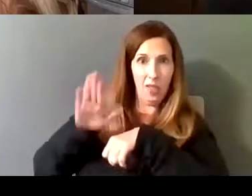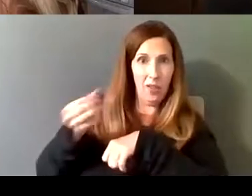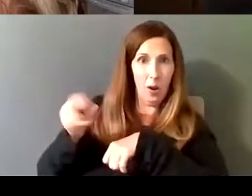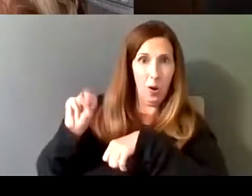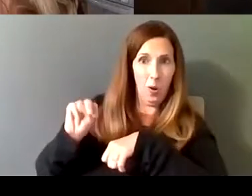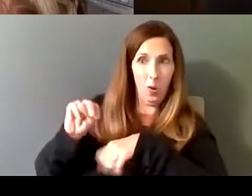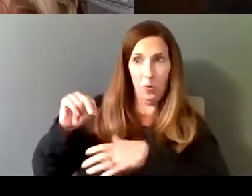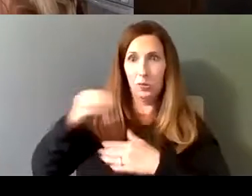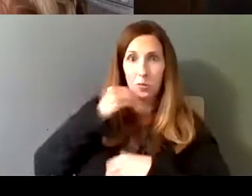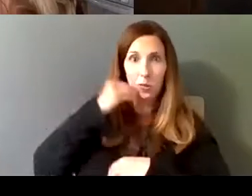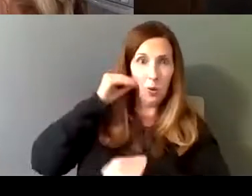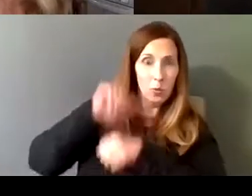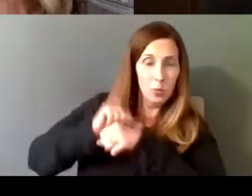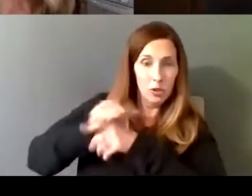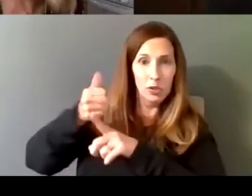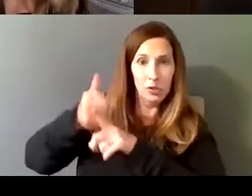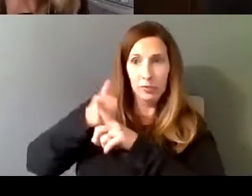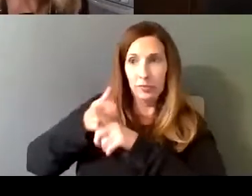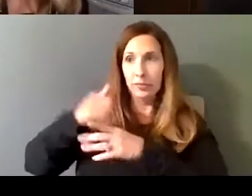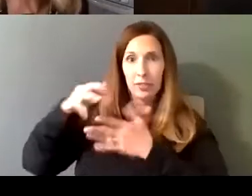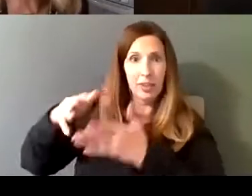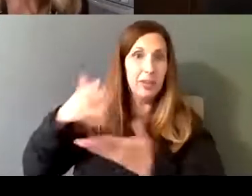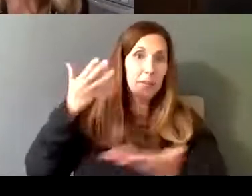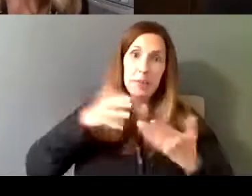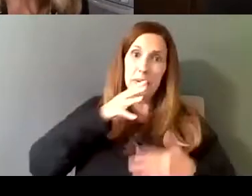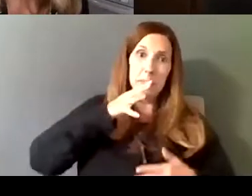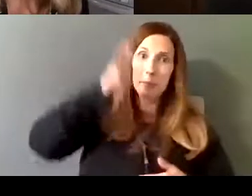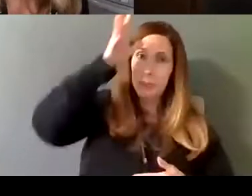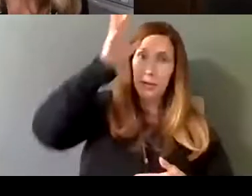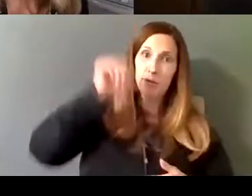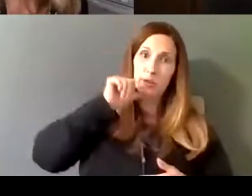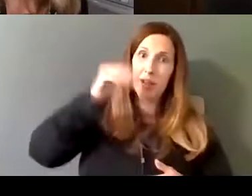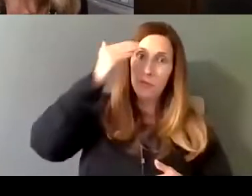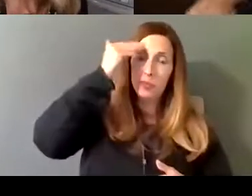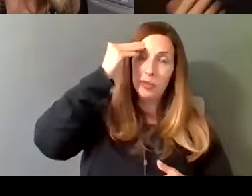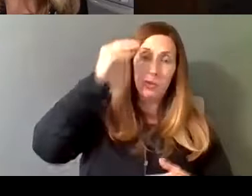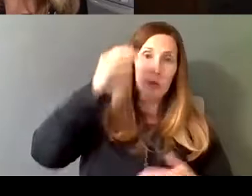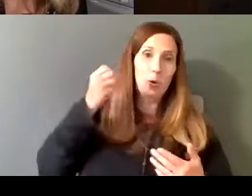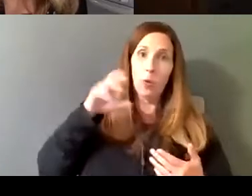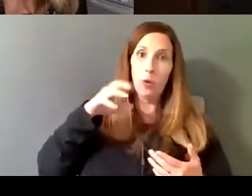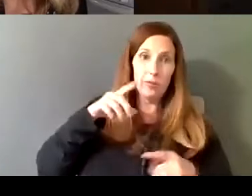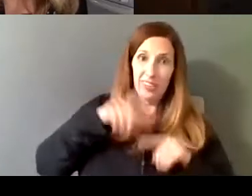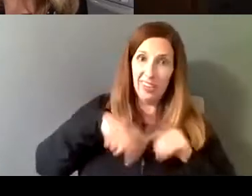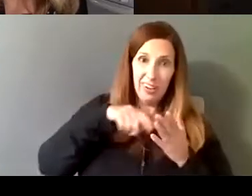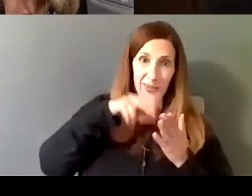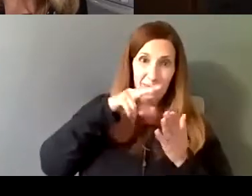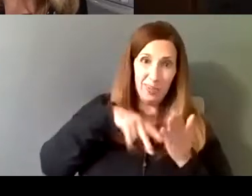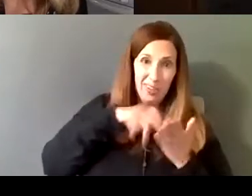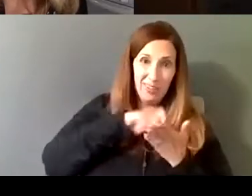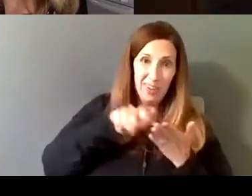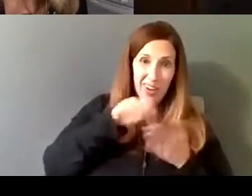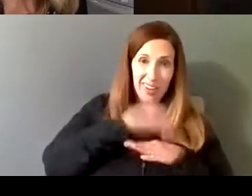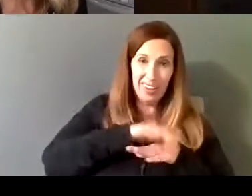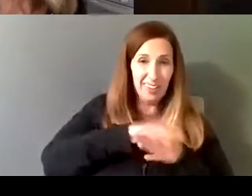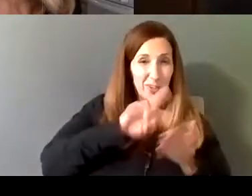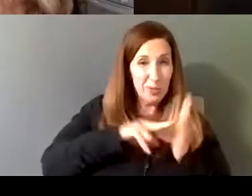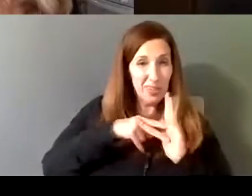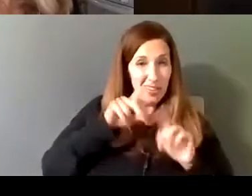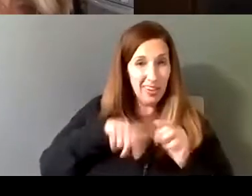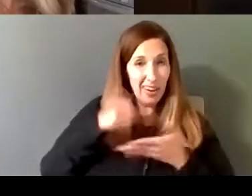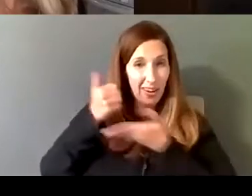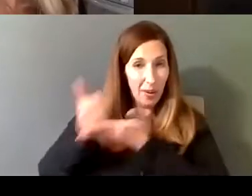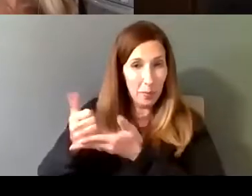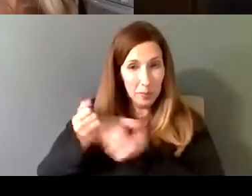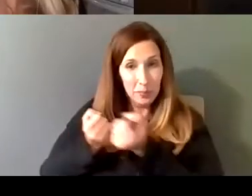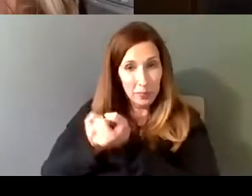own because their parents, one, are not familiar with the curriculum, and two, if they can't read and write in English, they're not able to really provide